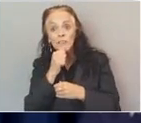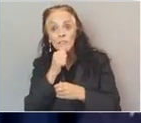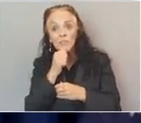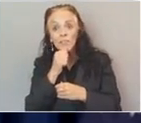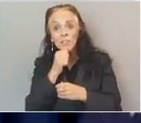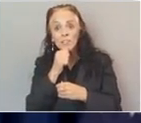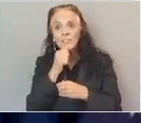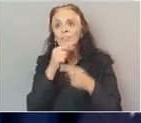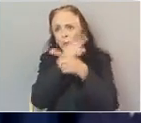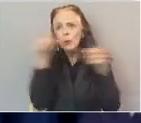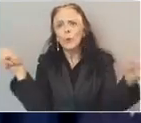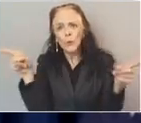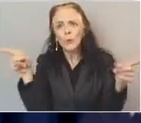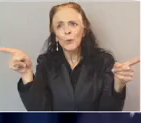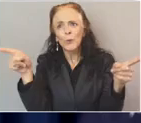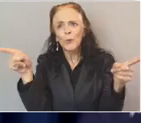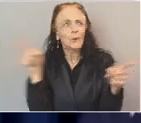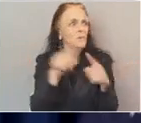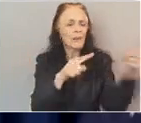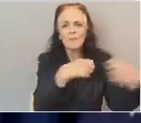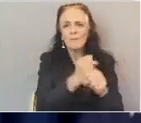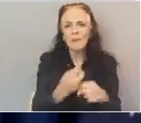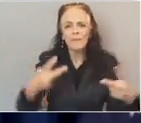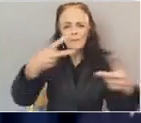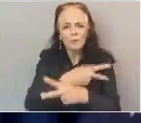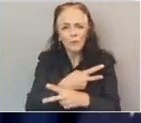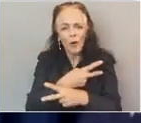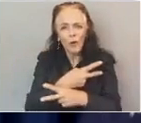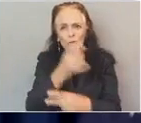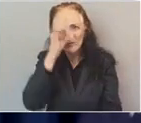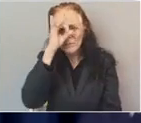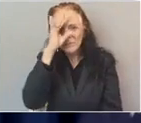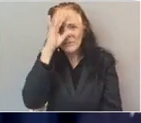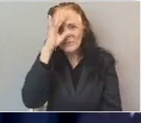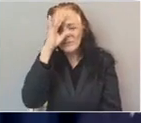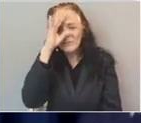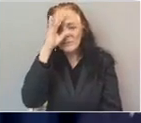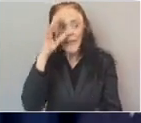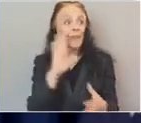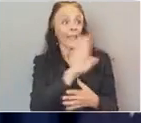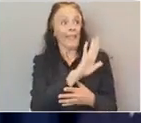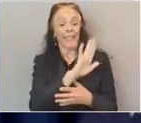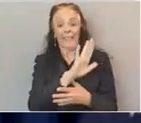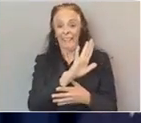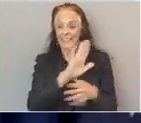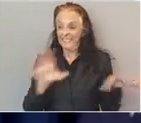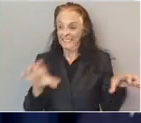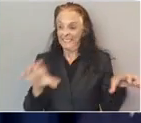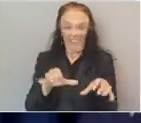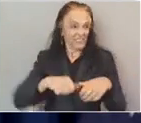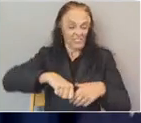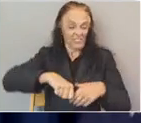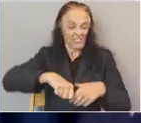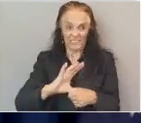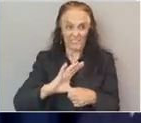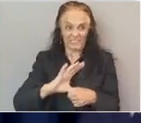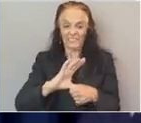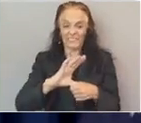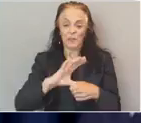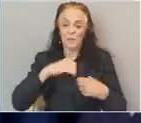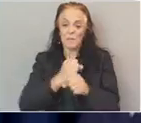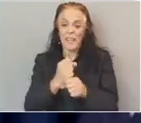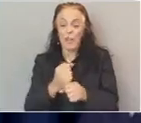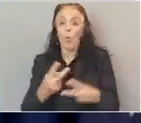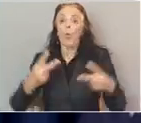unthinkable. And in the middle of a health crisis made worse by his own actions, Donald Trump is in court